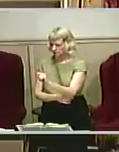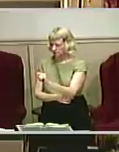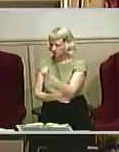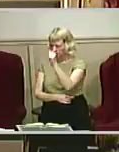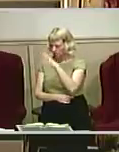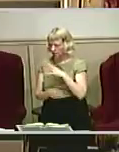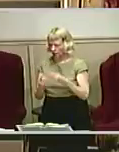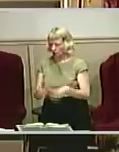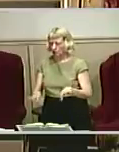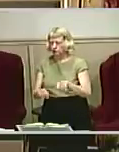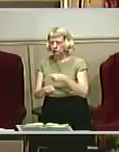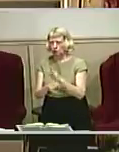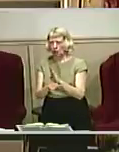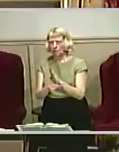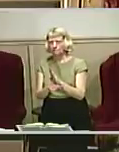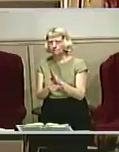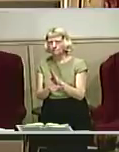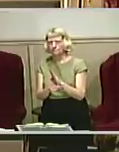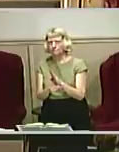job.